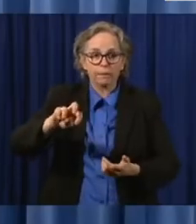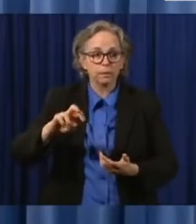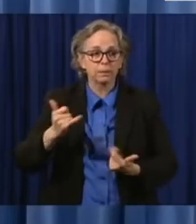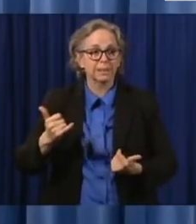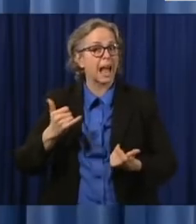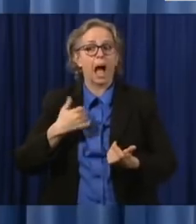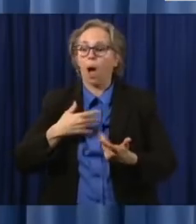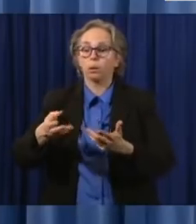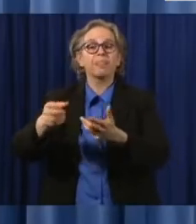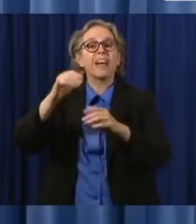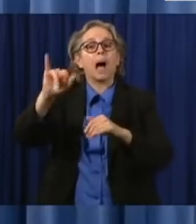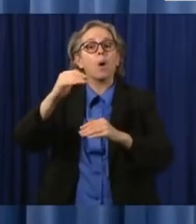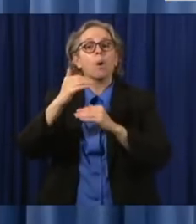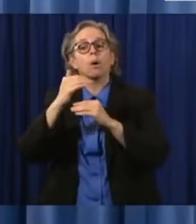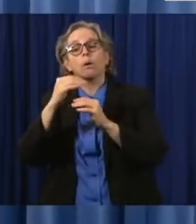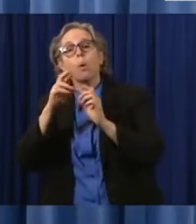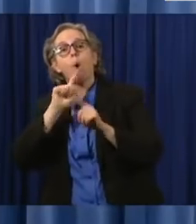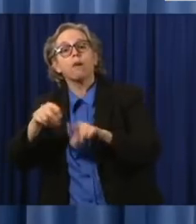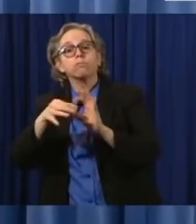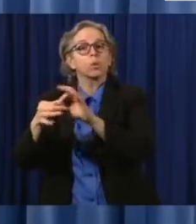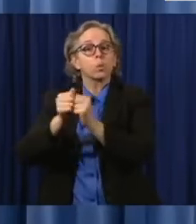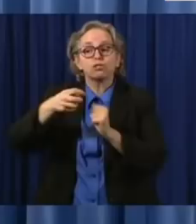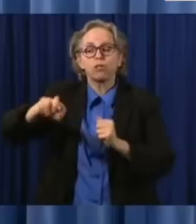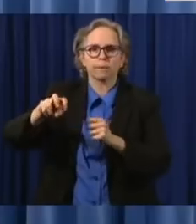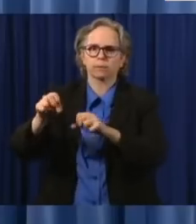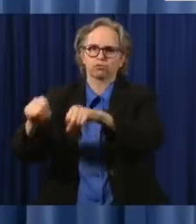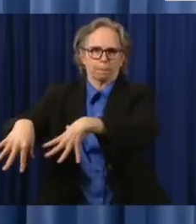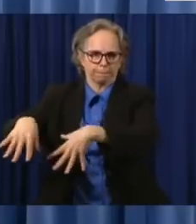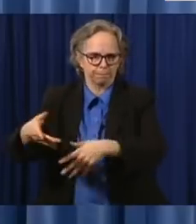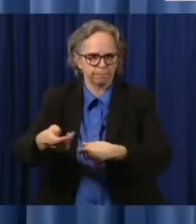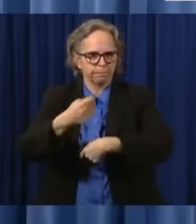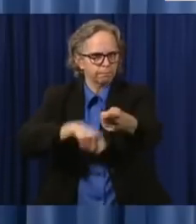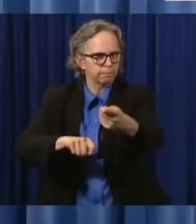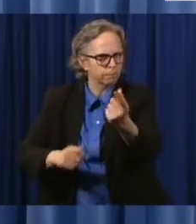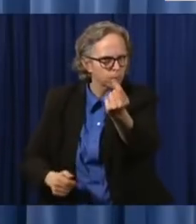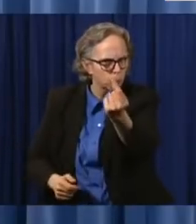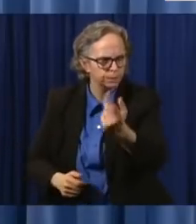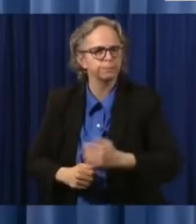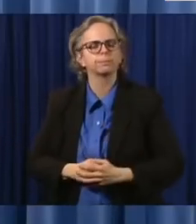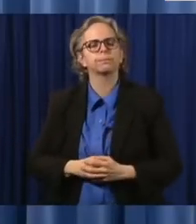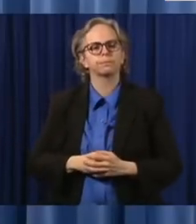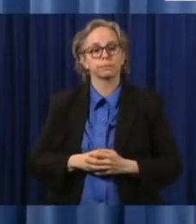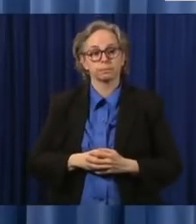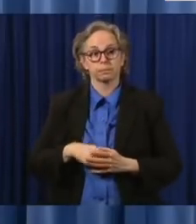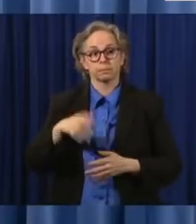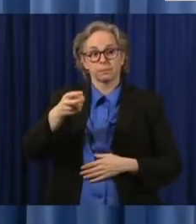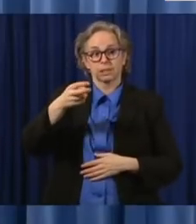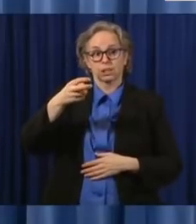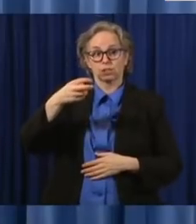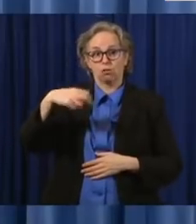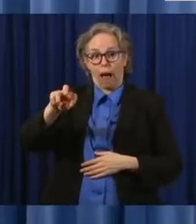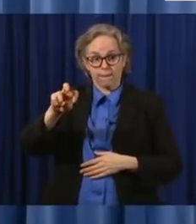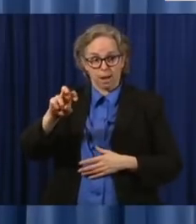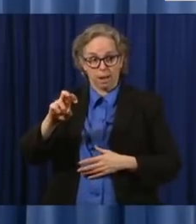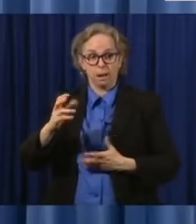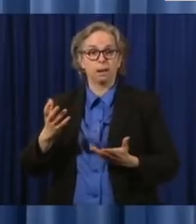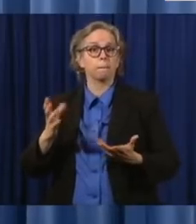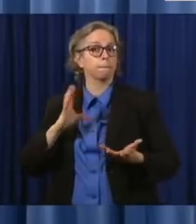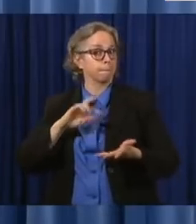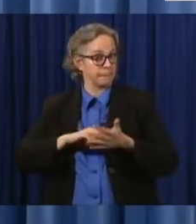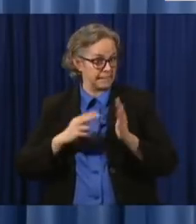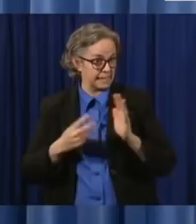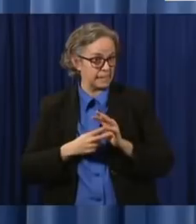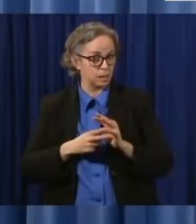However, while unnecessary travel within or outside of the state of Ohio is permitted, it certainly is not